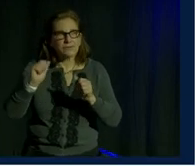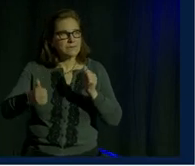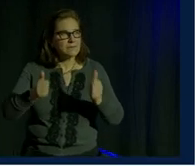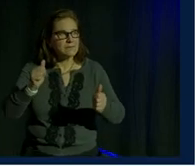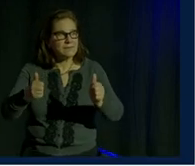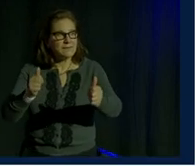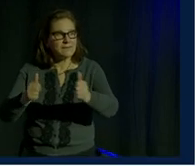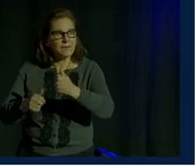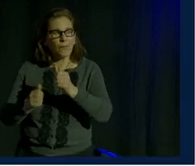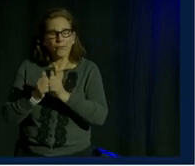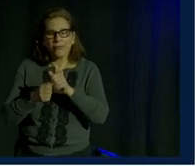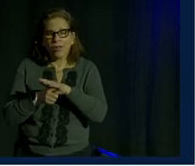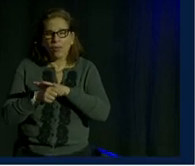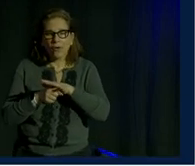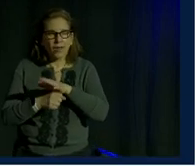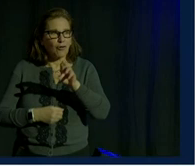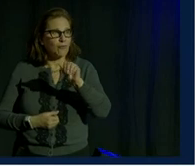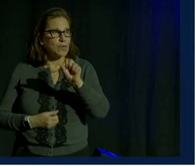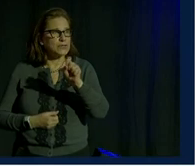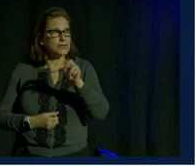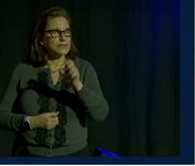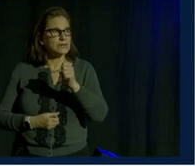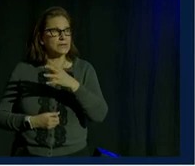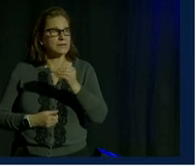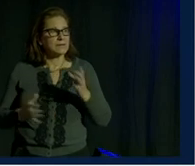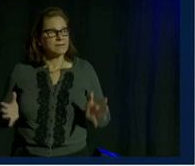local businesses for workers coming downtown.